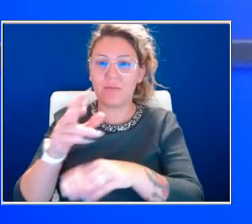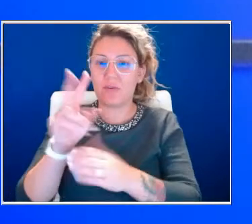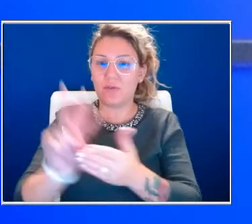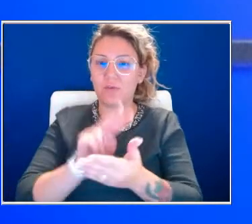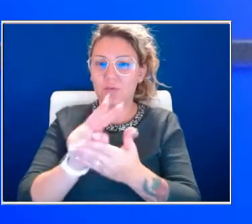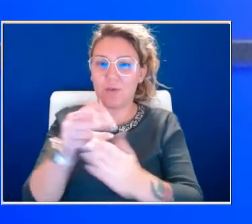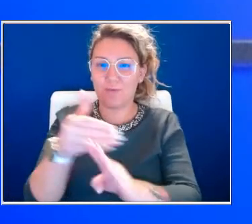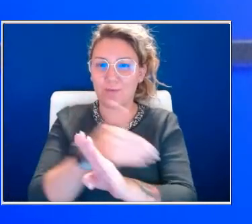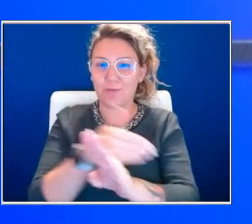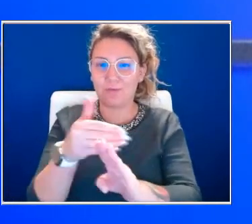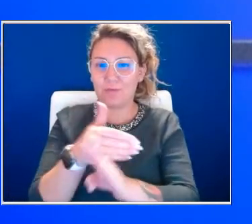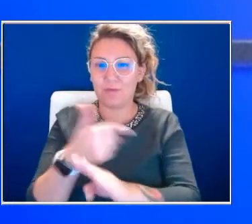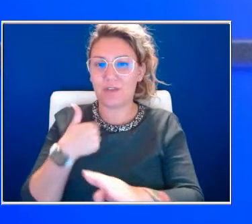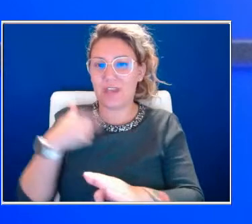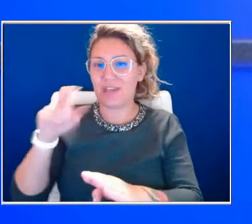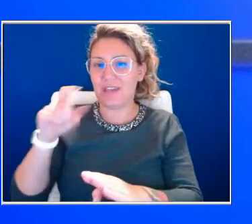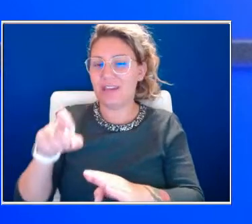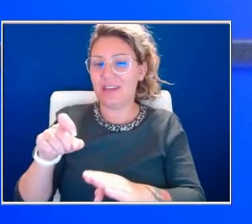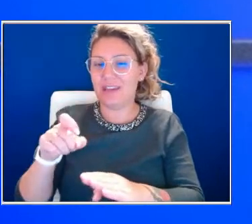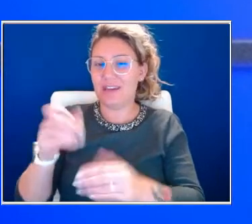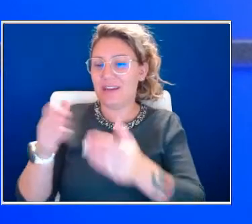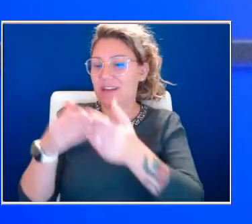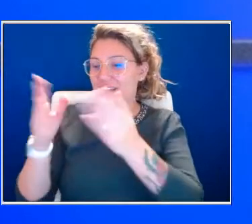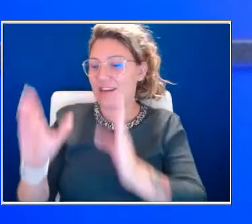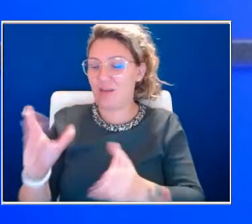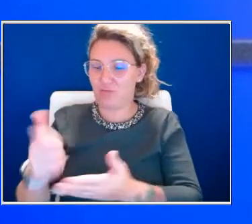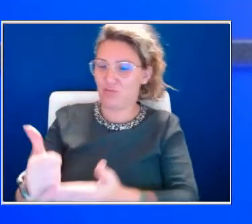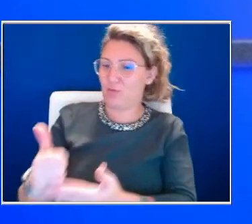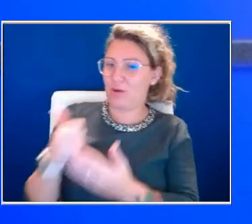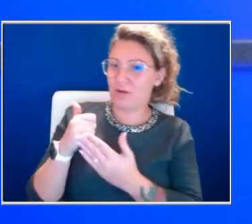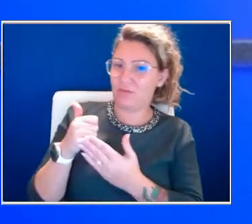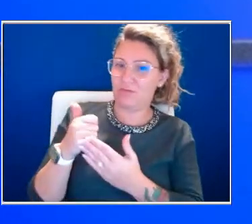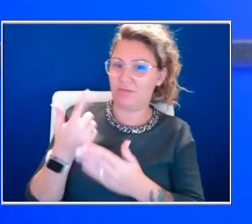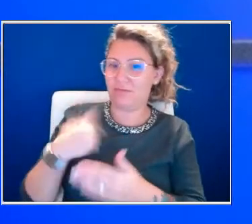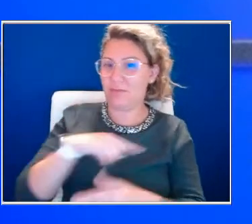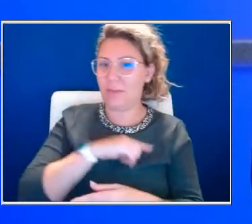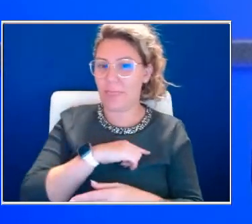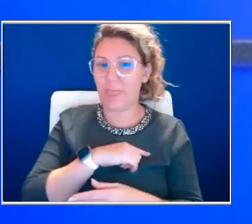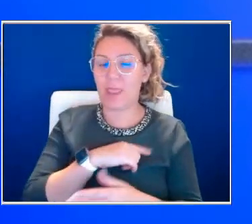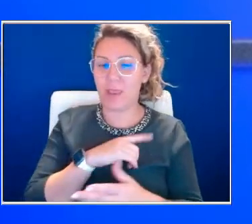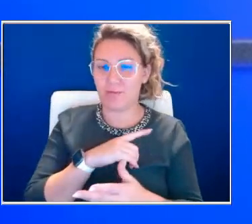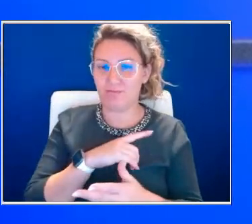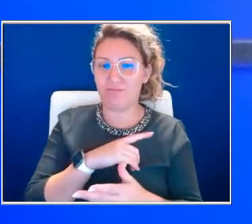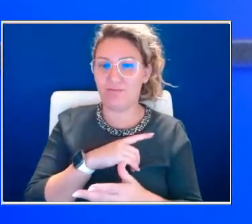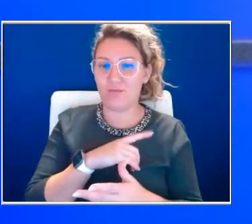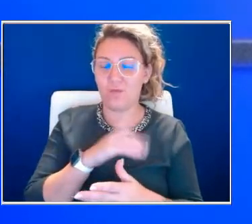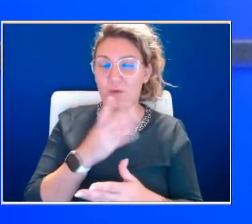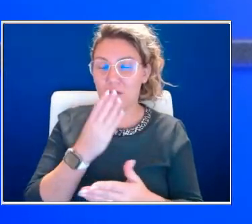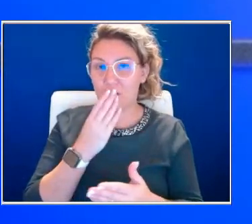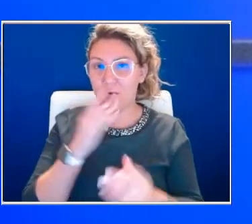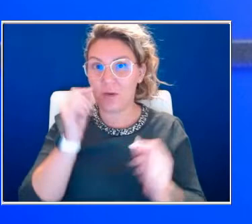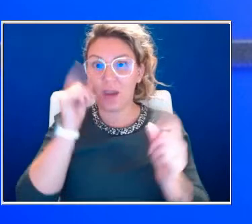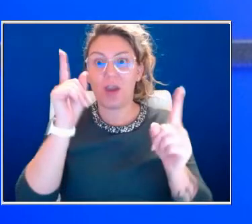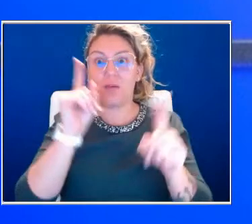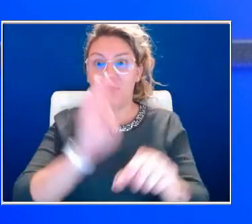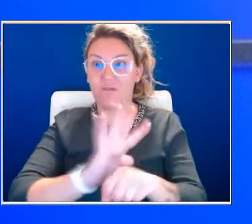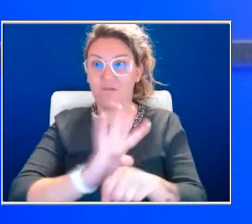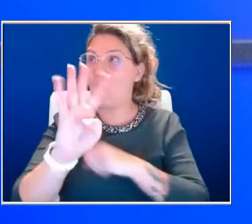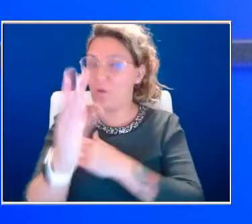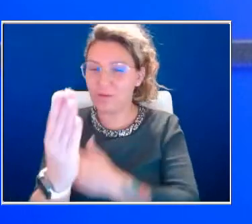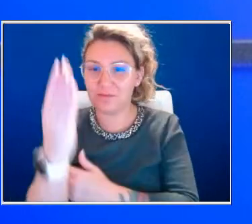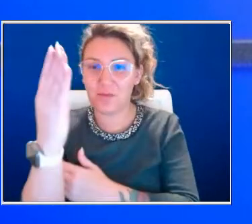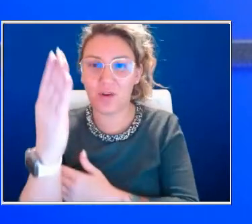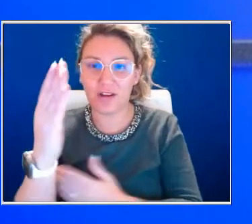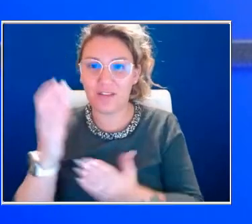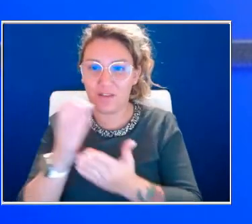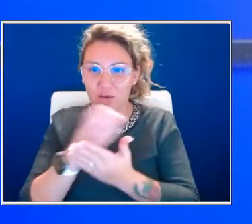a neighbor to come over to help me. And so we're up at 4 in the morning, we get the cream on, and then you're supposed to